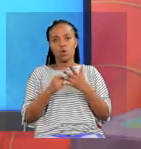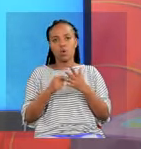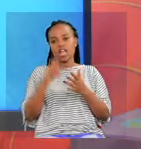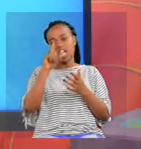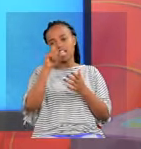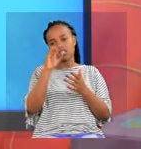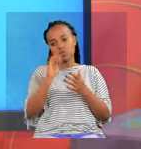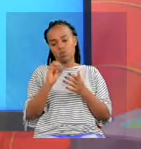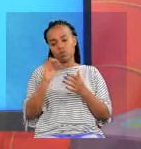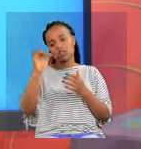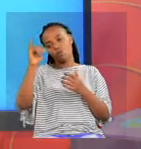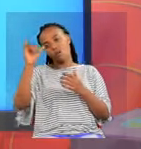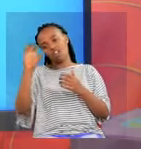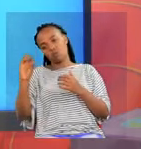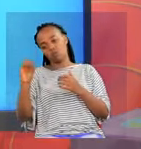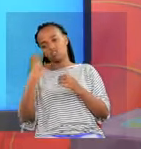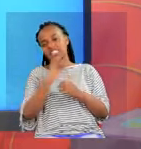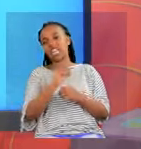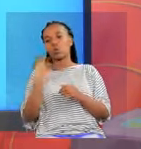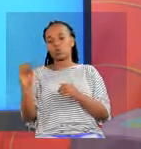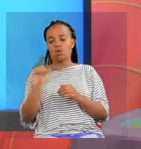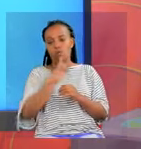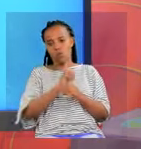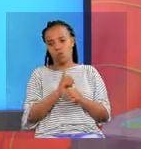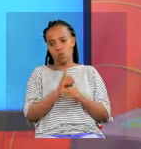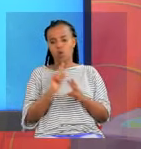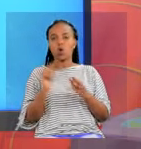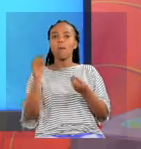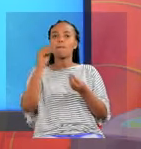one, plus